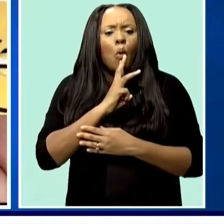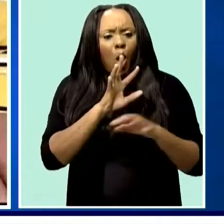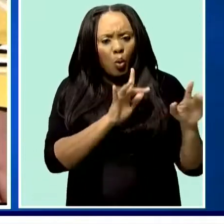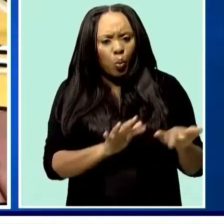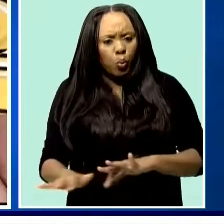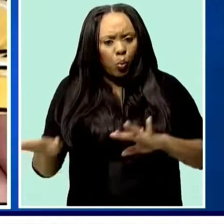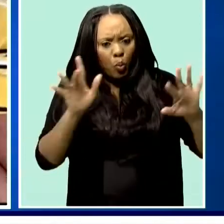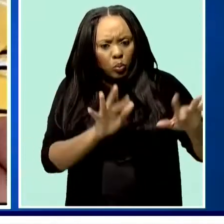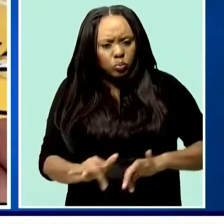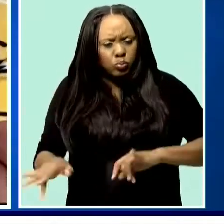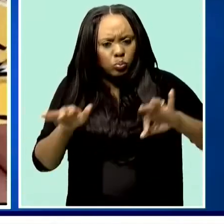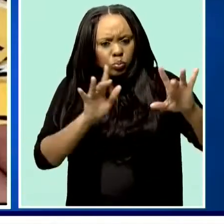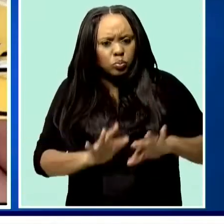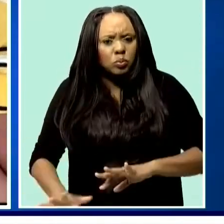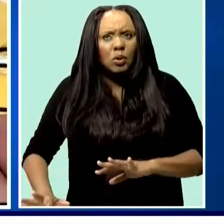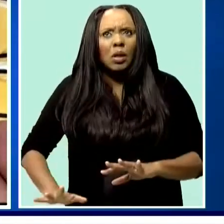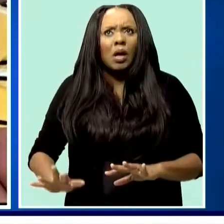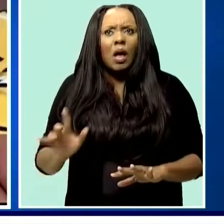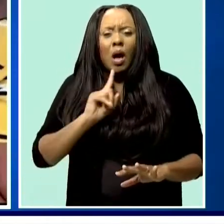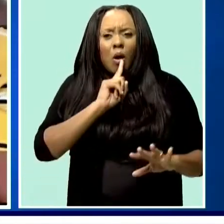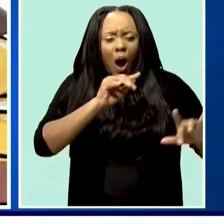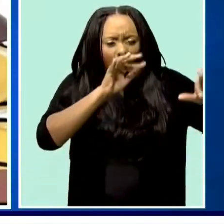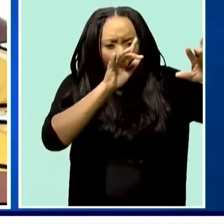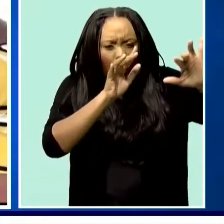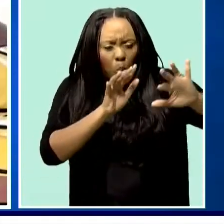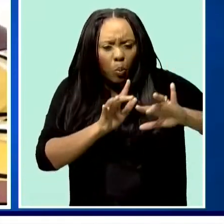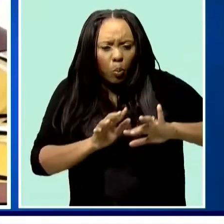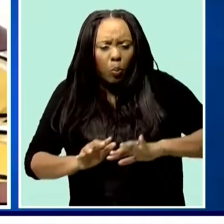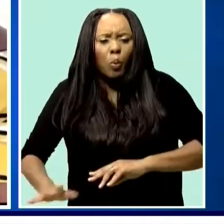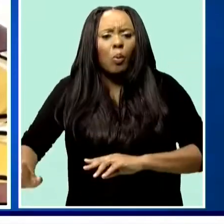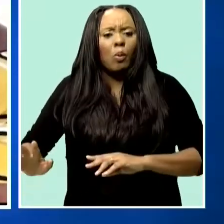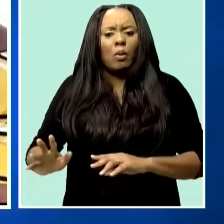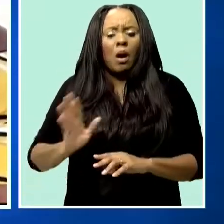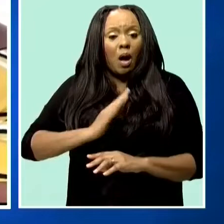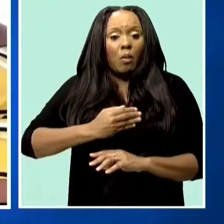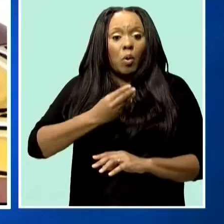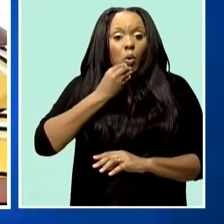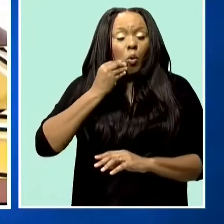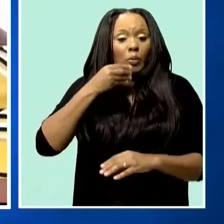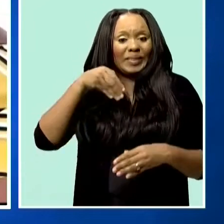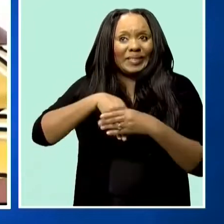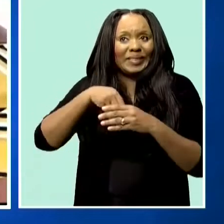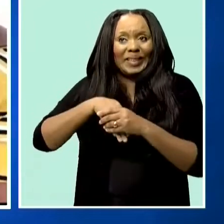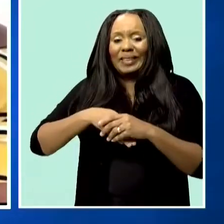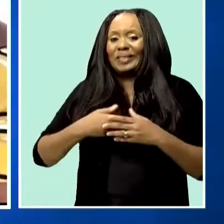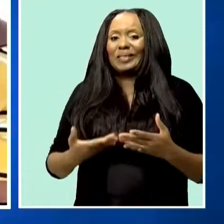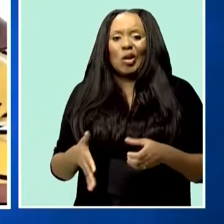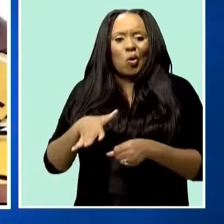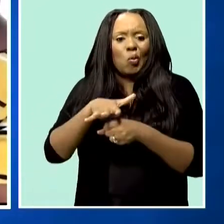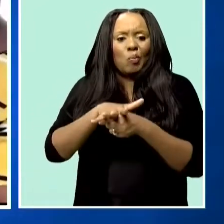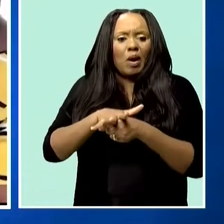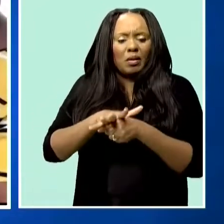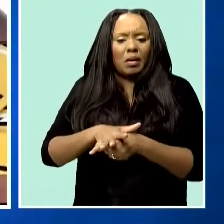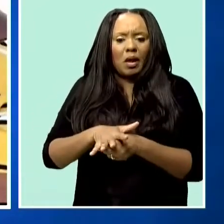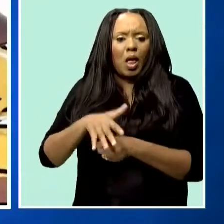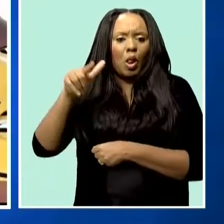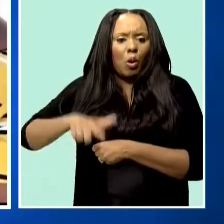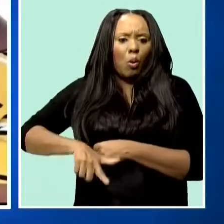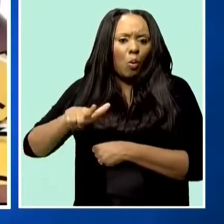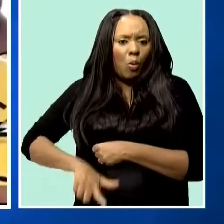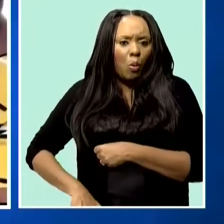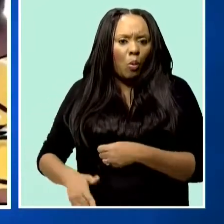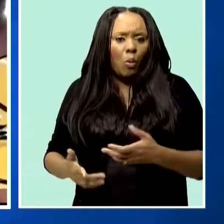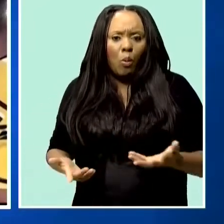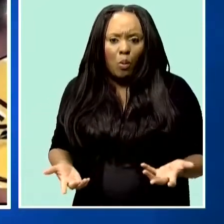a fountain. Like a fountain, and the households, we can't get water because the pressure is very low, and what is coming